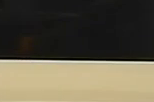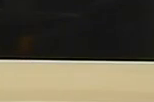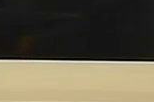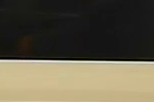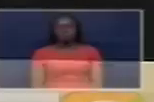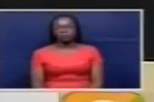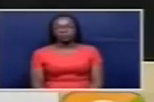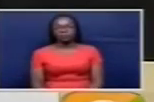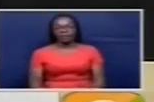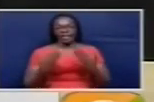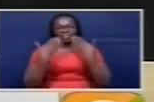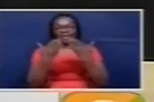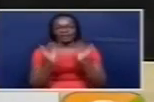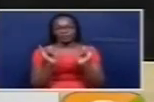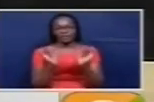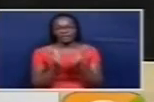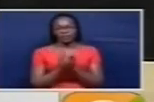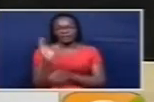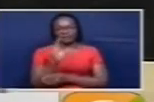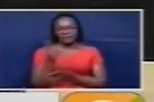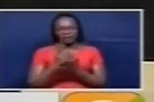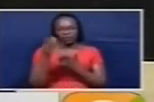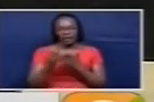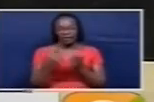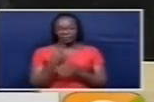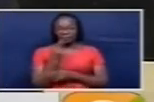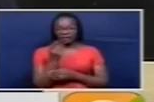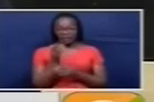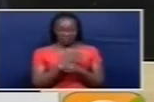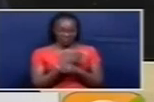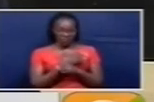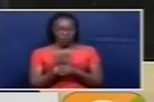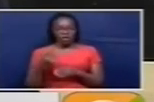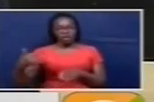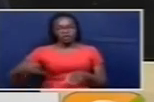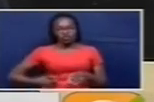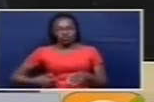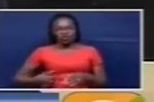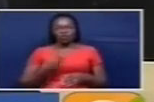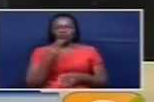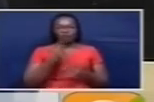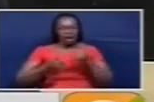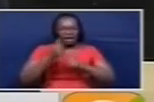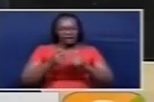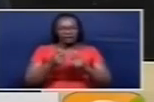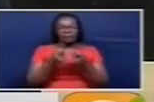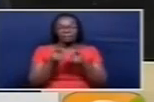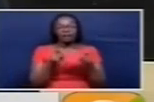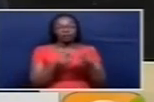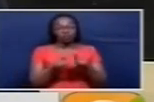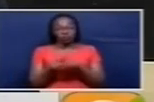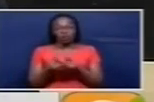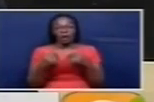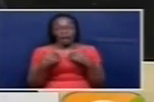Thank you for staying with Citizen Weekend. As earlier mentioned, they are youthful, vocal, and flashy, but do they really have what